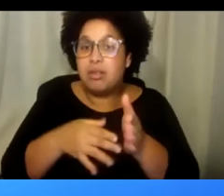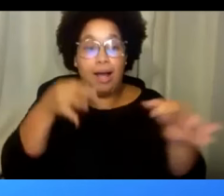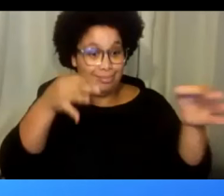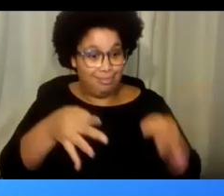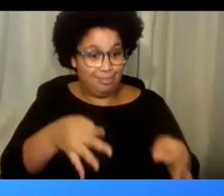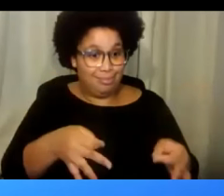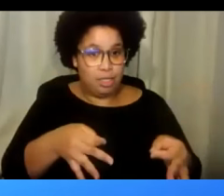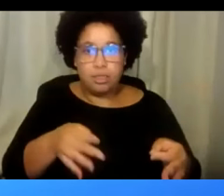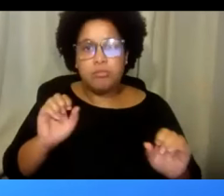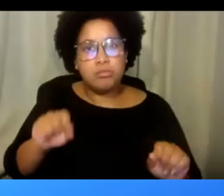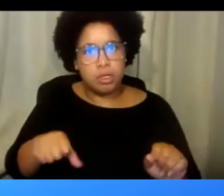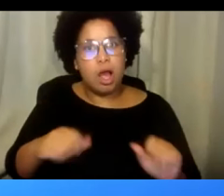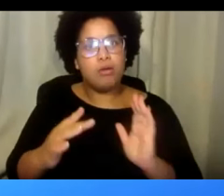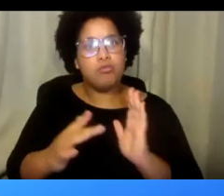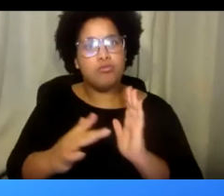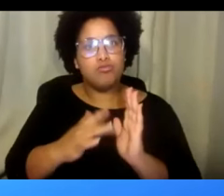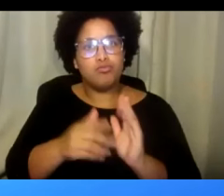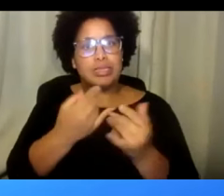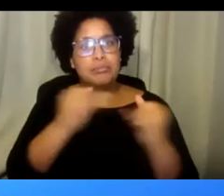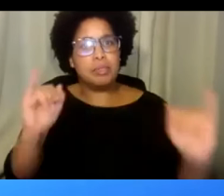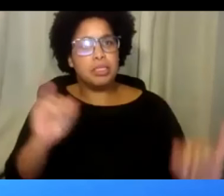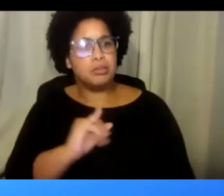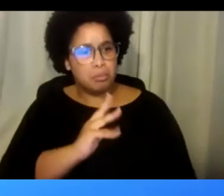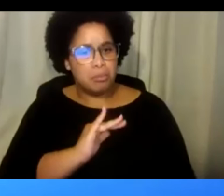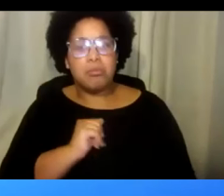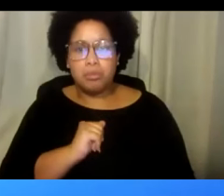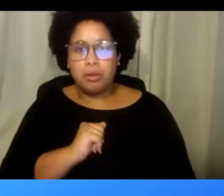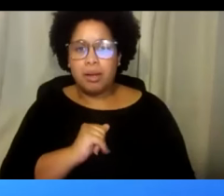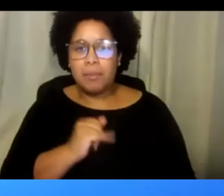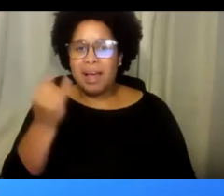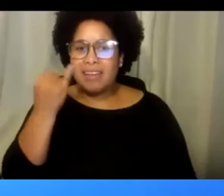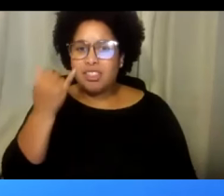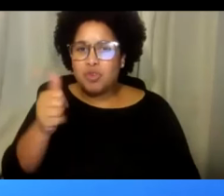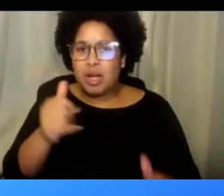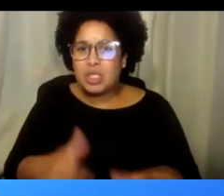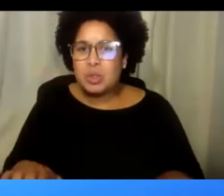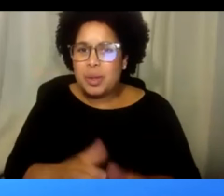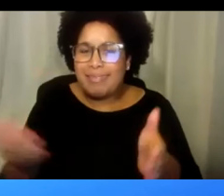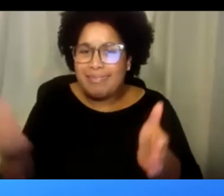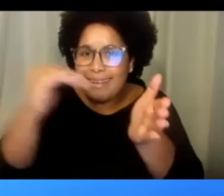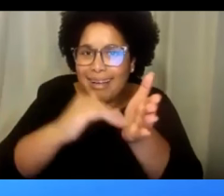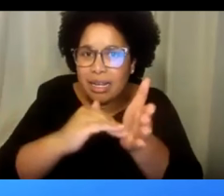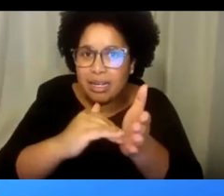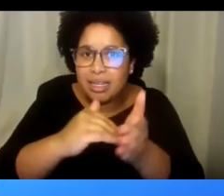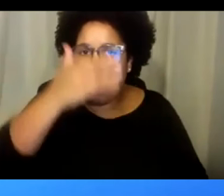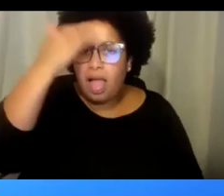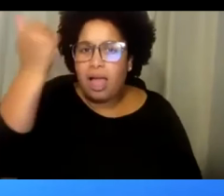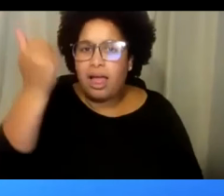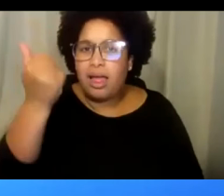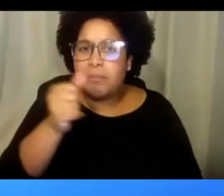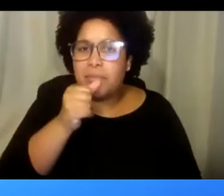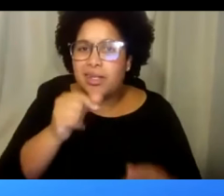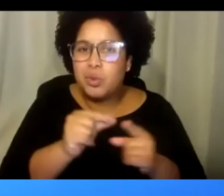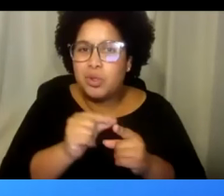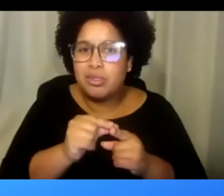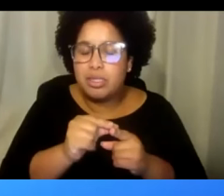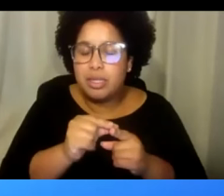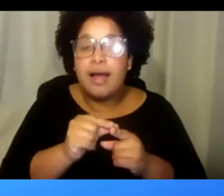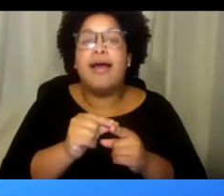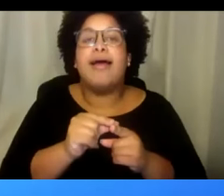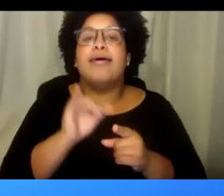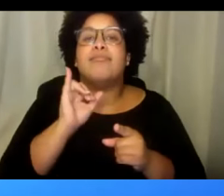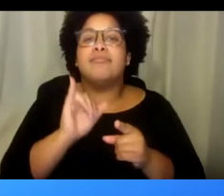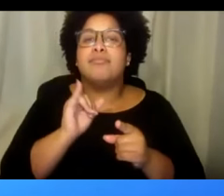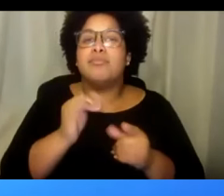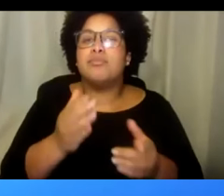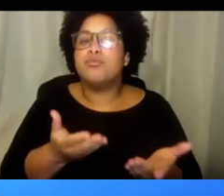was able to complete the task independently, and when she tried to repeat the task, she forgot her password. It was suggested she